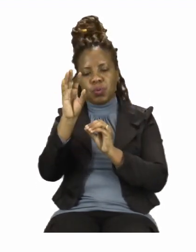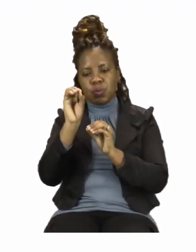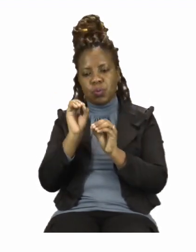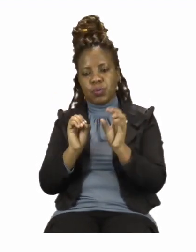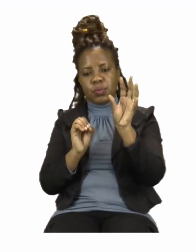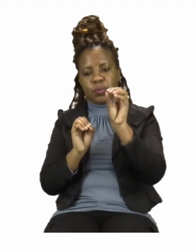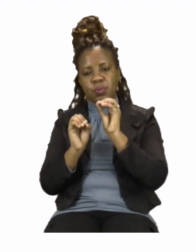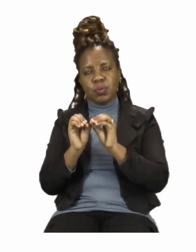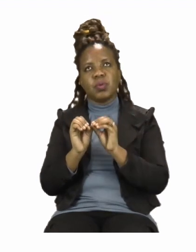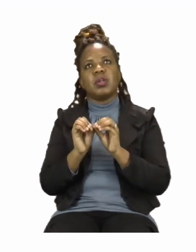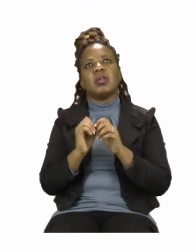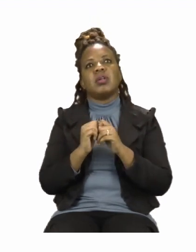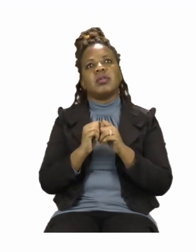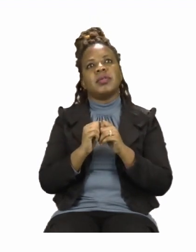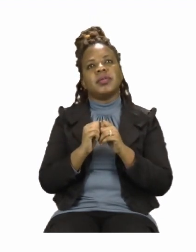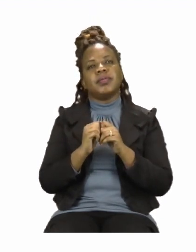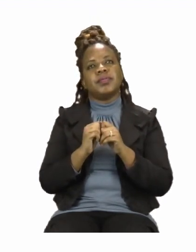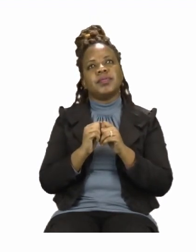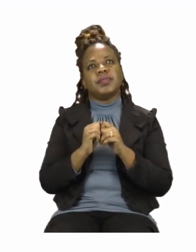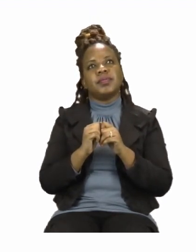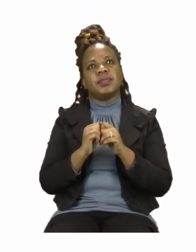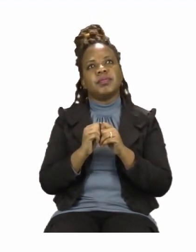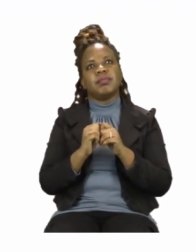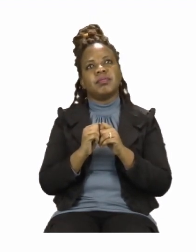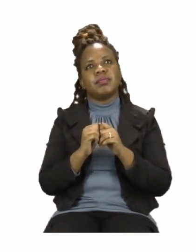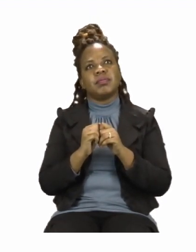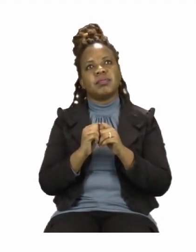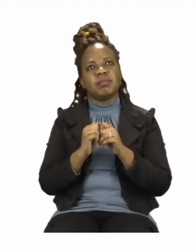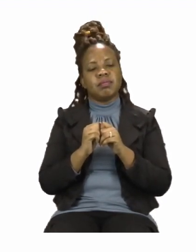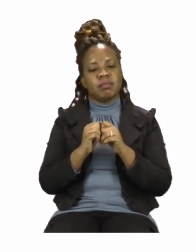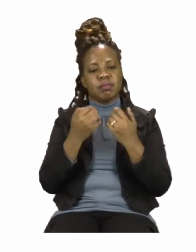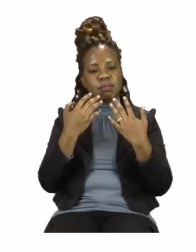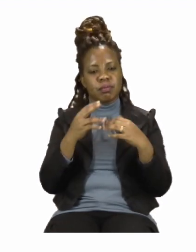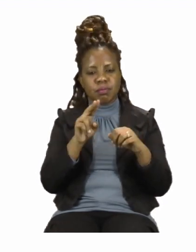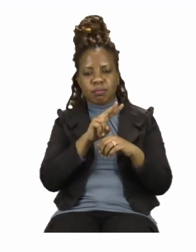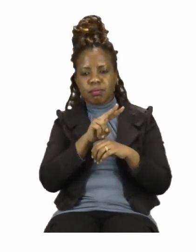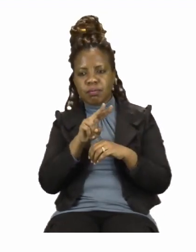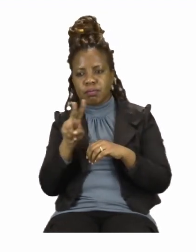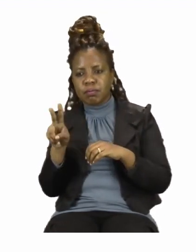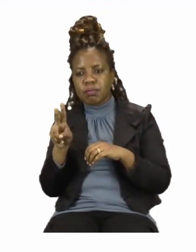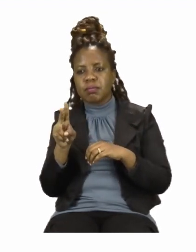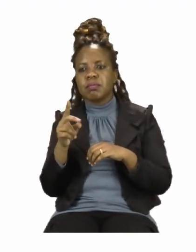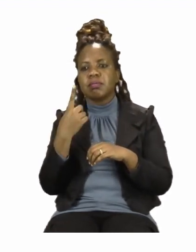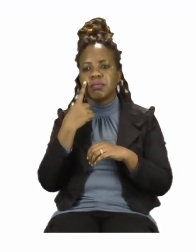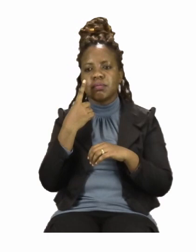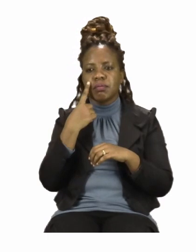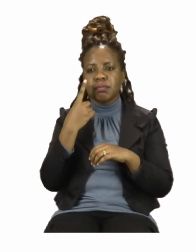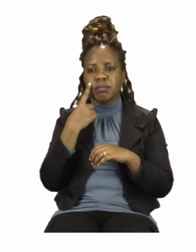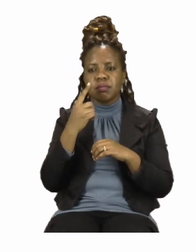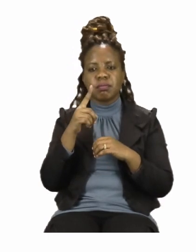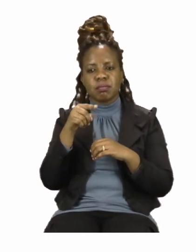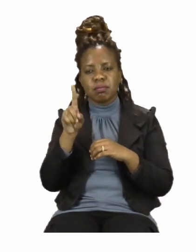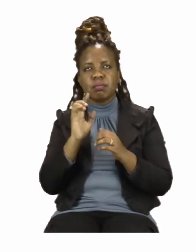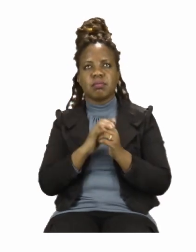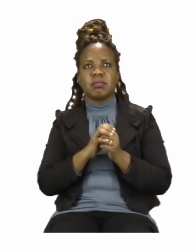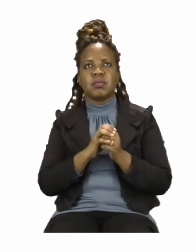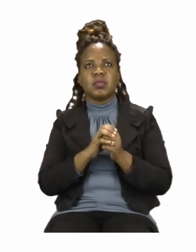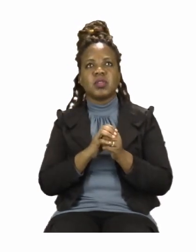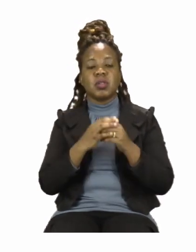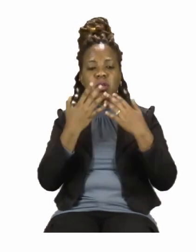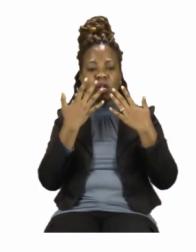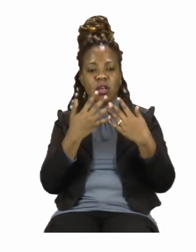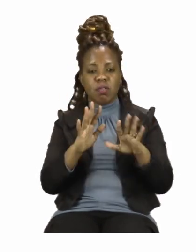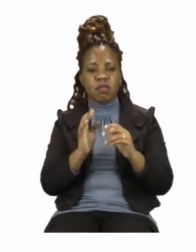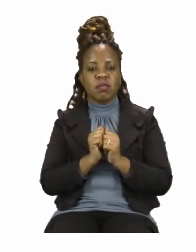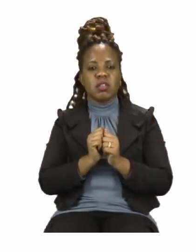fill it in. And when you are done, try and act out how you use each and every item